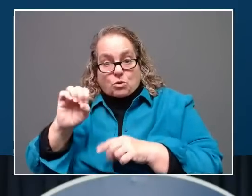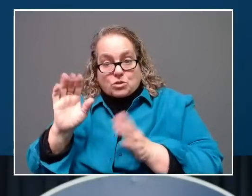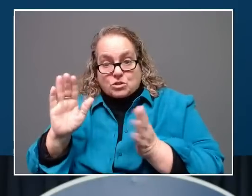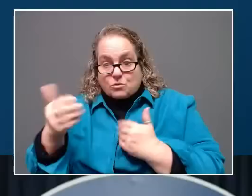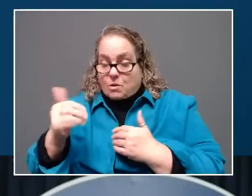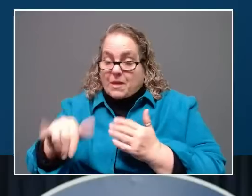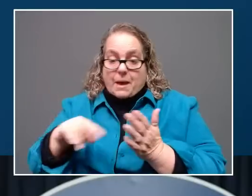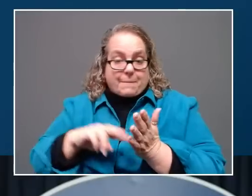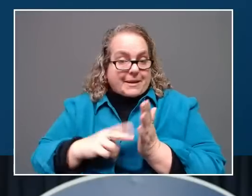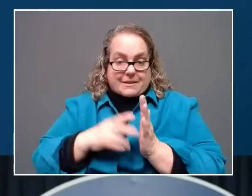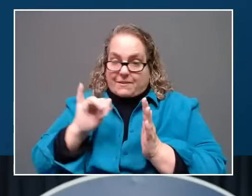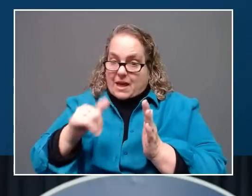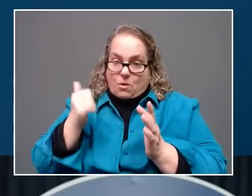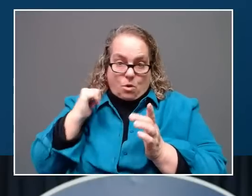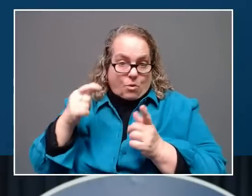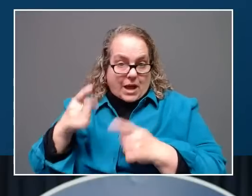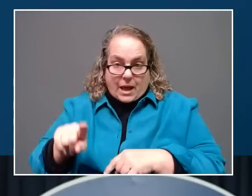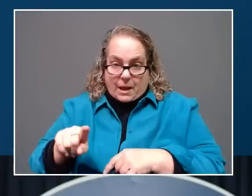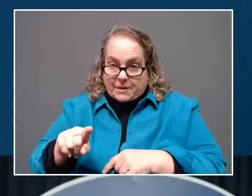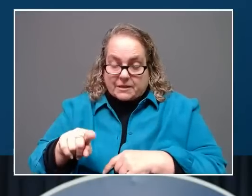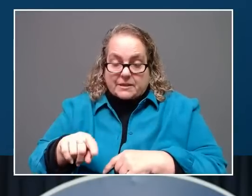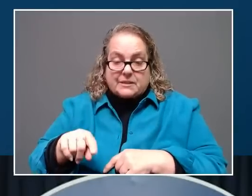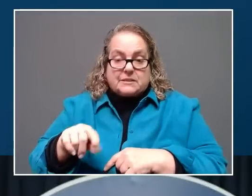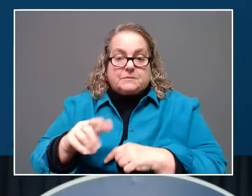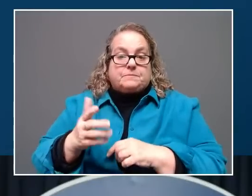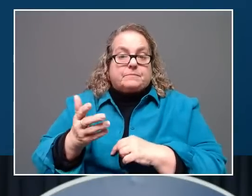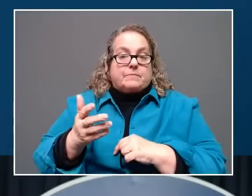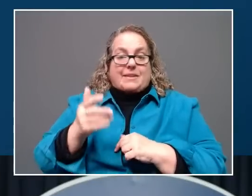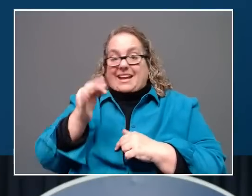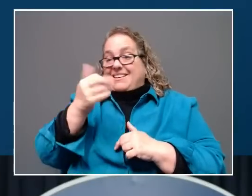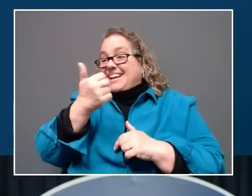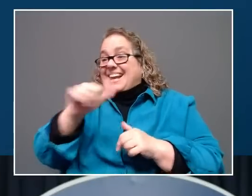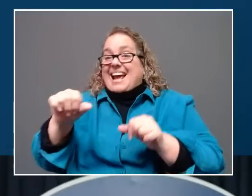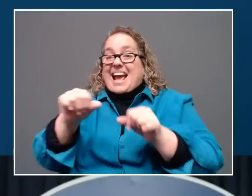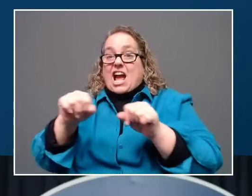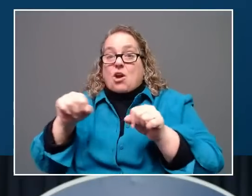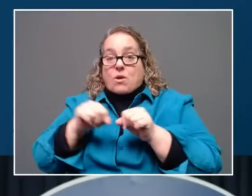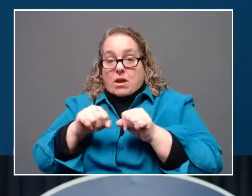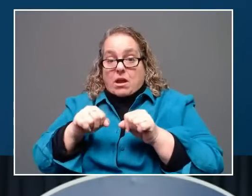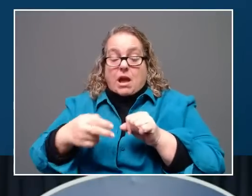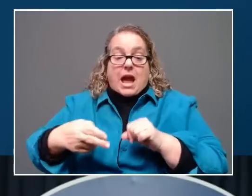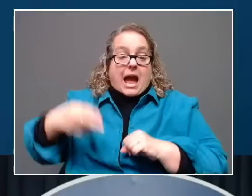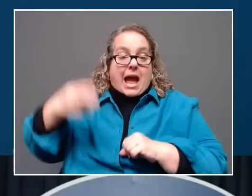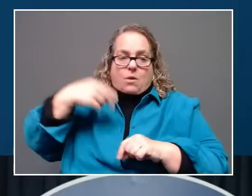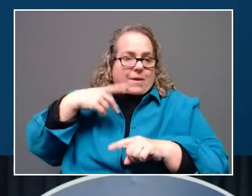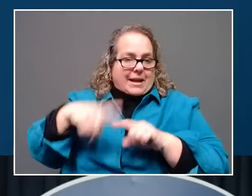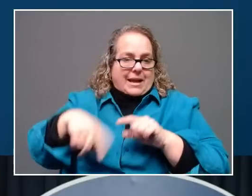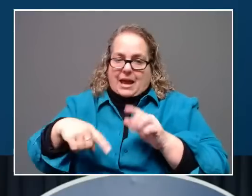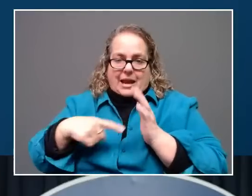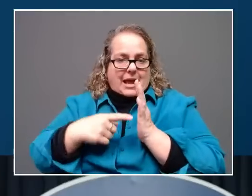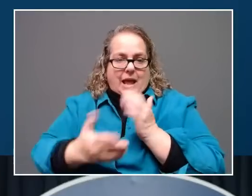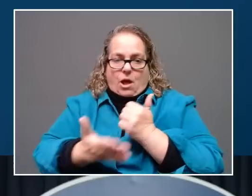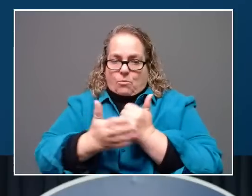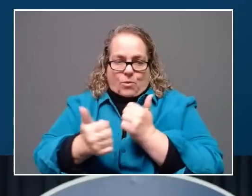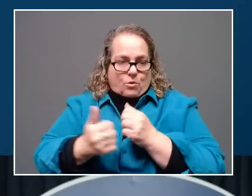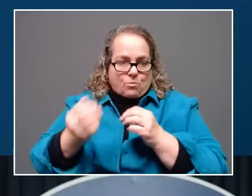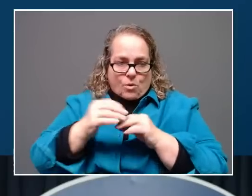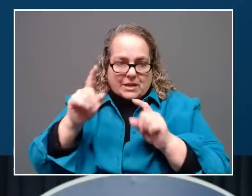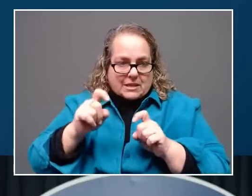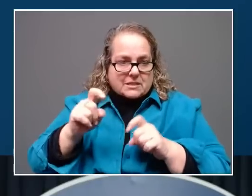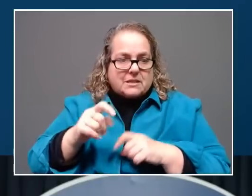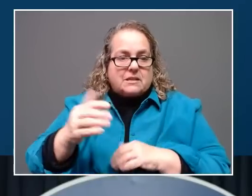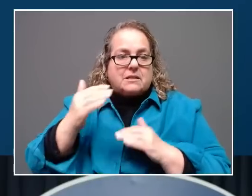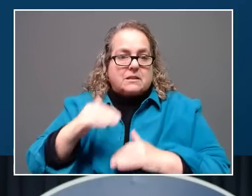any area even had a spike in Kentucky, we would not be able to come in and help them with more testing. Long-term